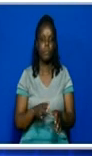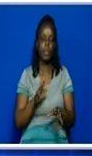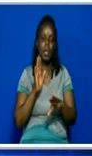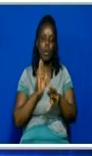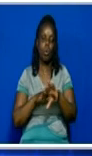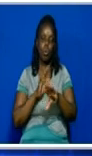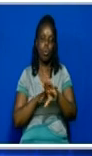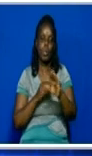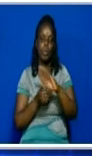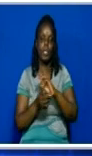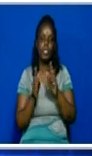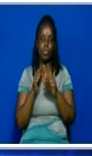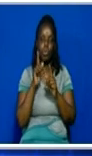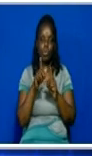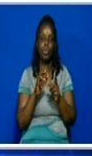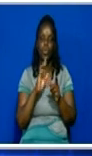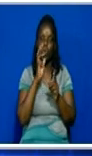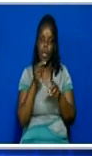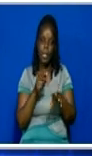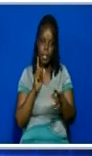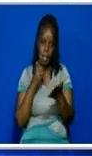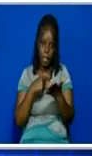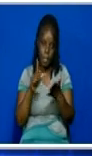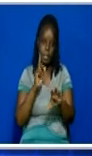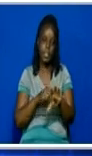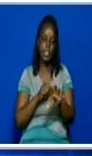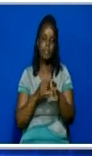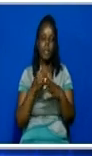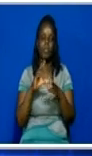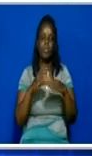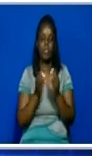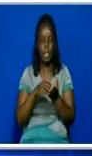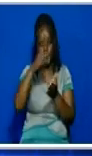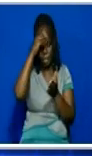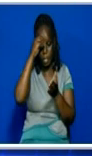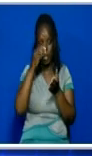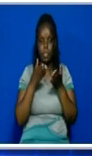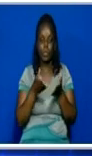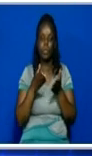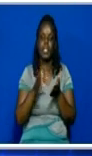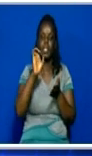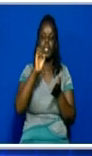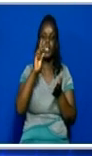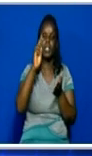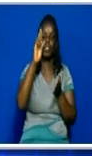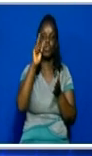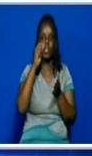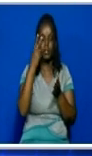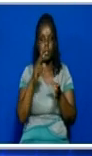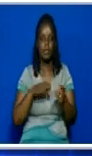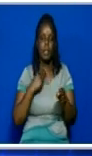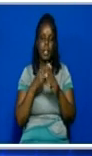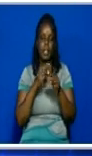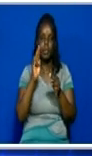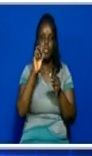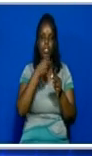very good morning to you. You are just in time for our out of class learning right here on Edu TV. My name is Usha